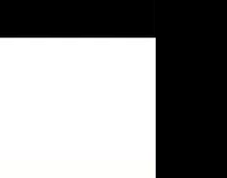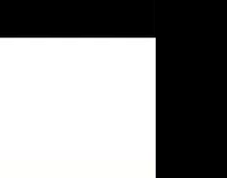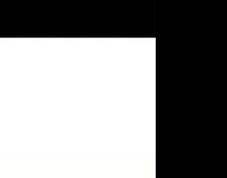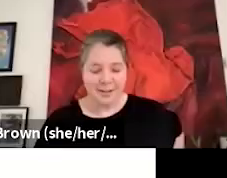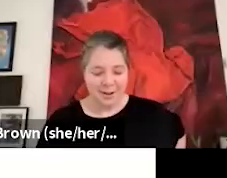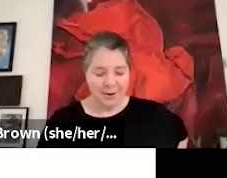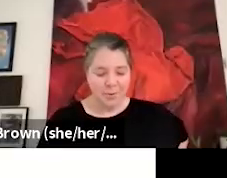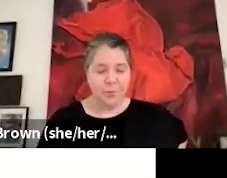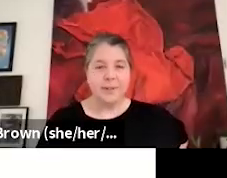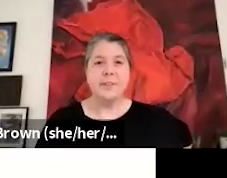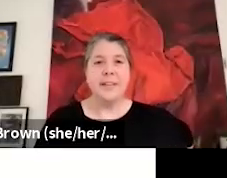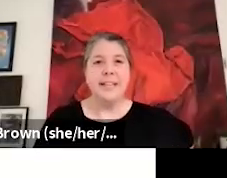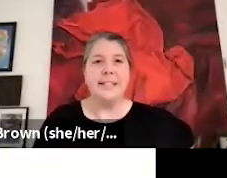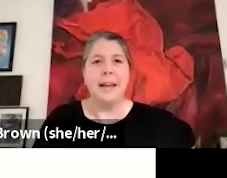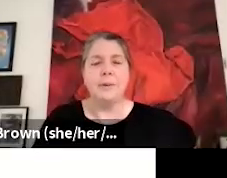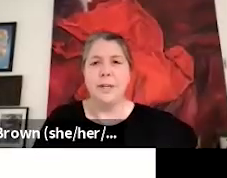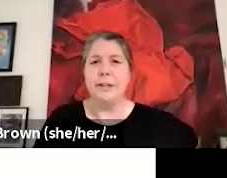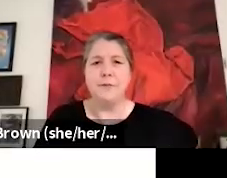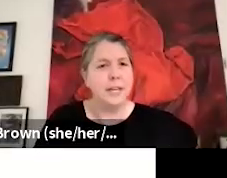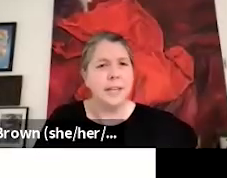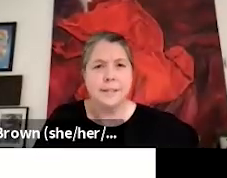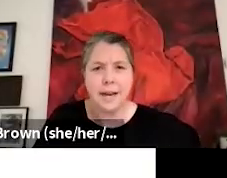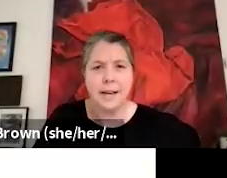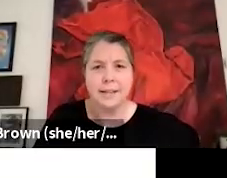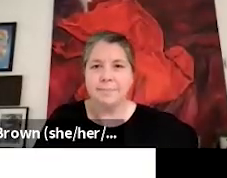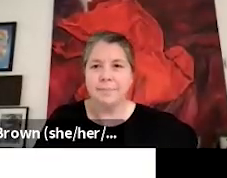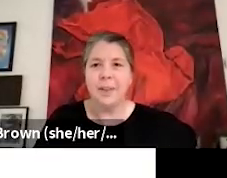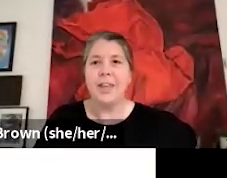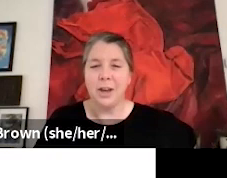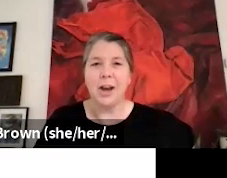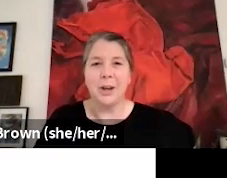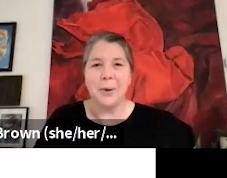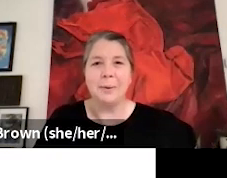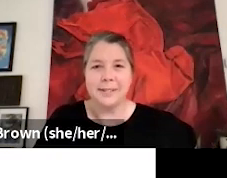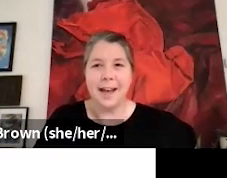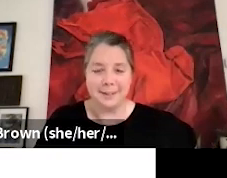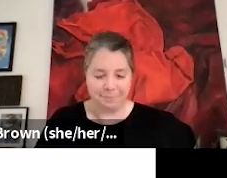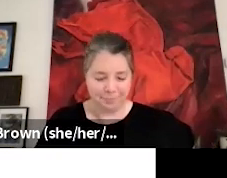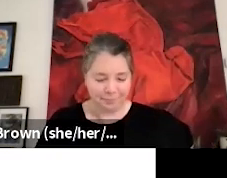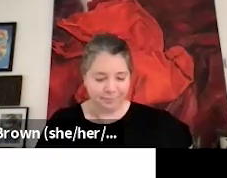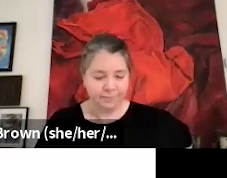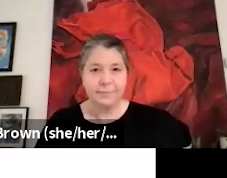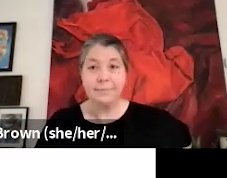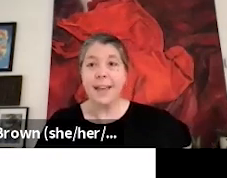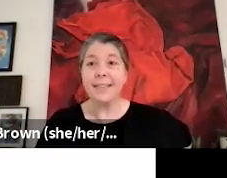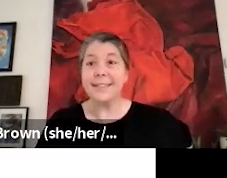The first was, he said, when you're feeling stuck, you got to go outside. And the